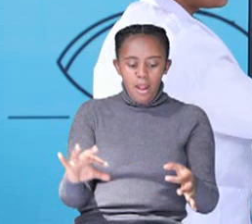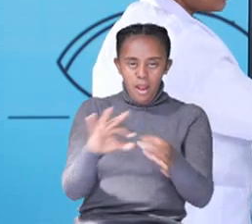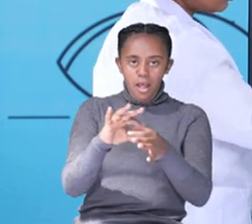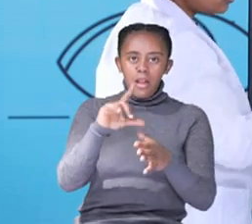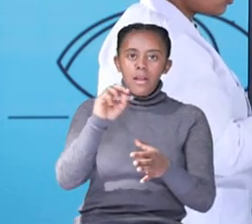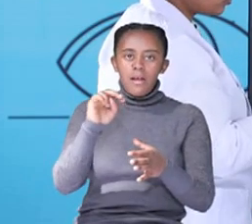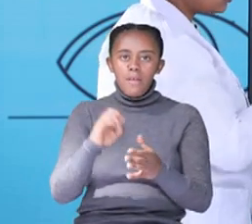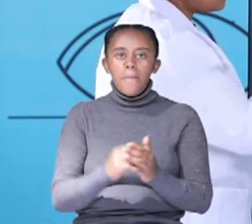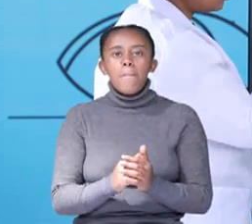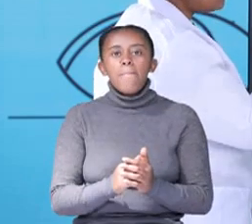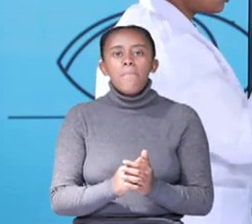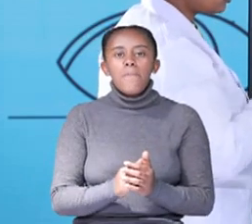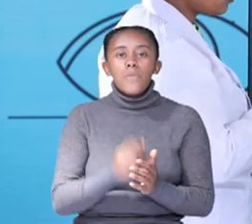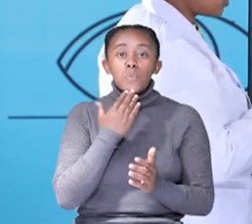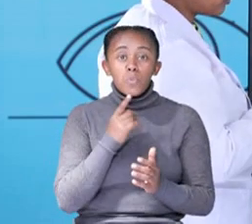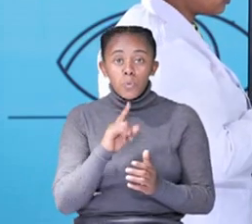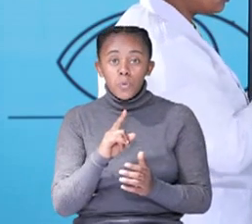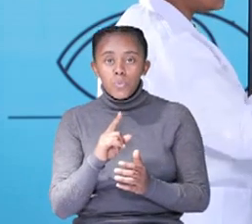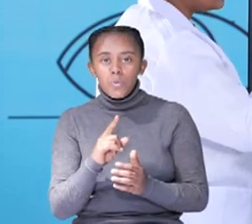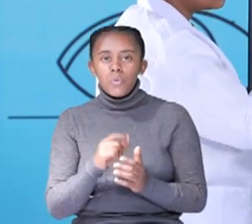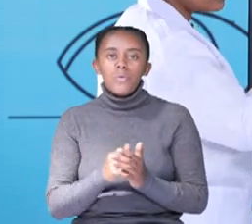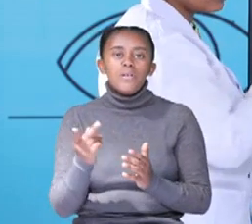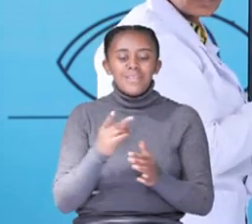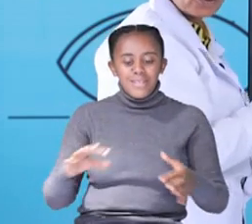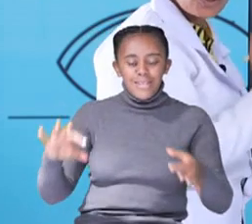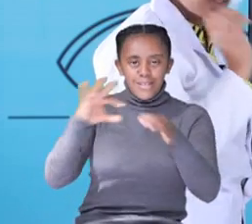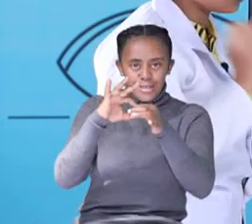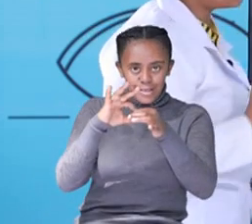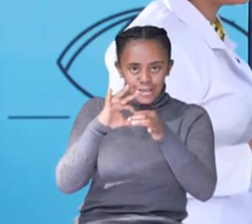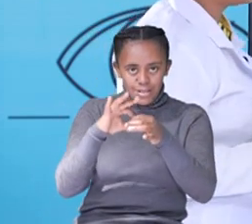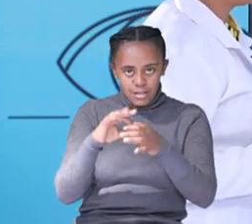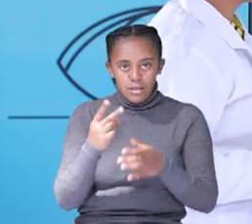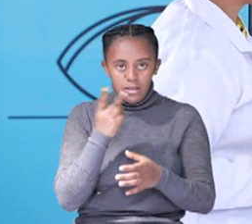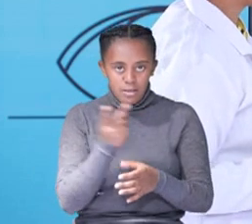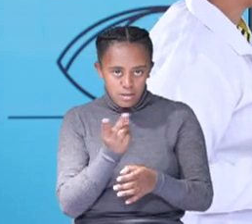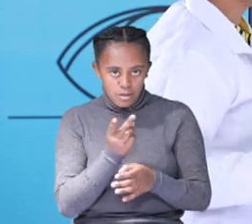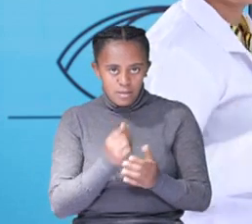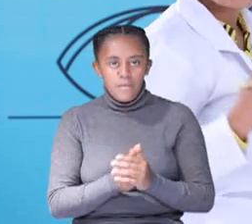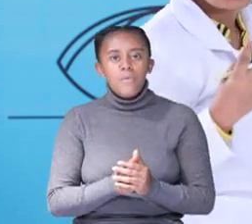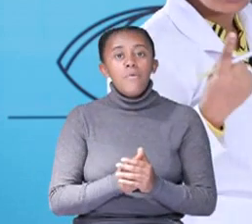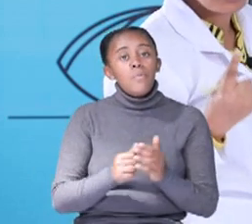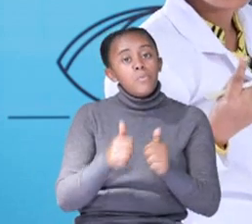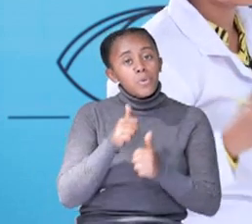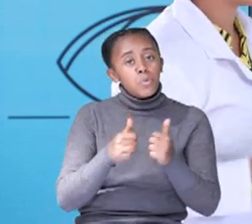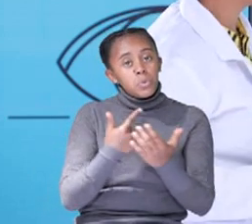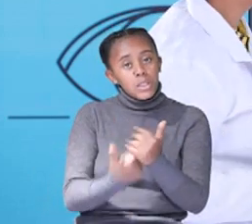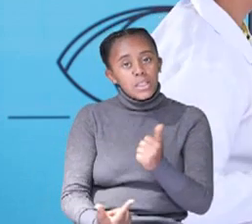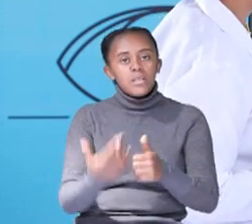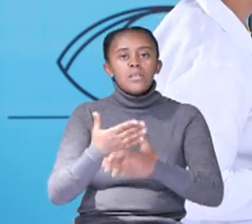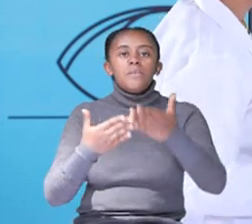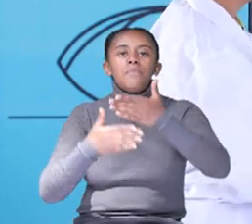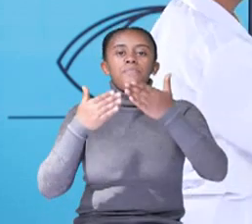links glycolysis with that of Krebs cycle. It links glycolysis with Krebs cycle because it is a